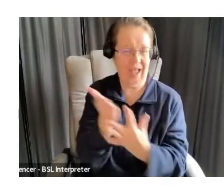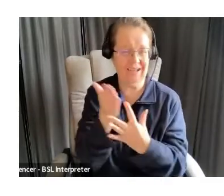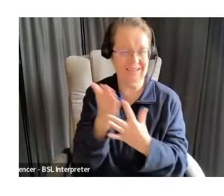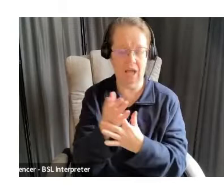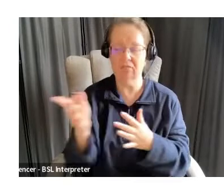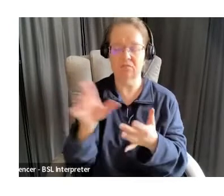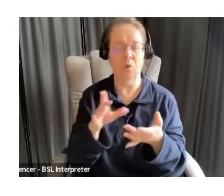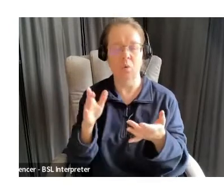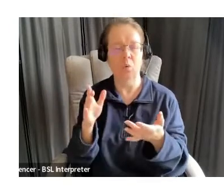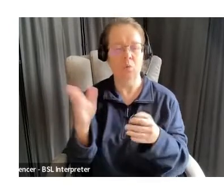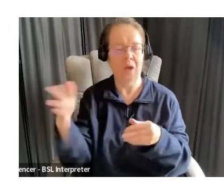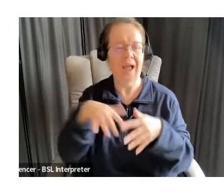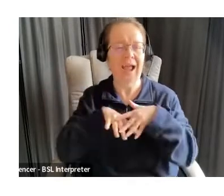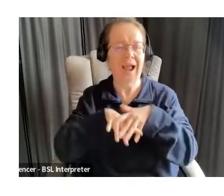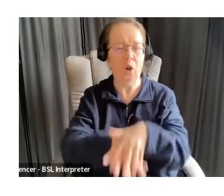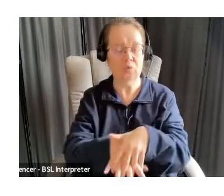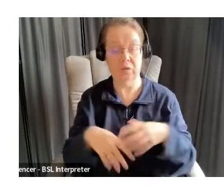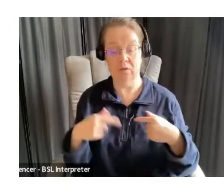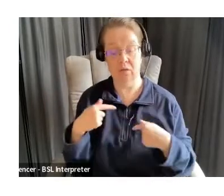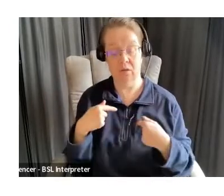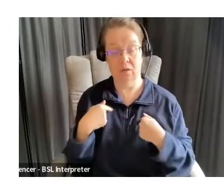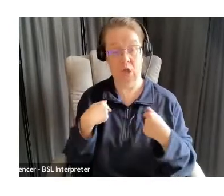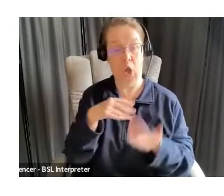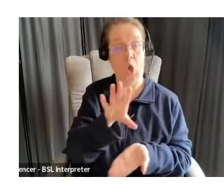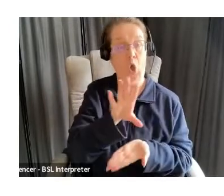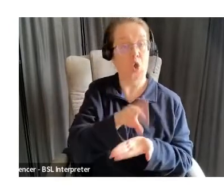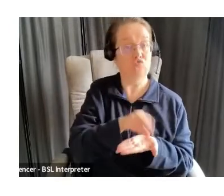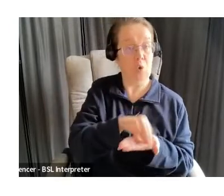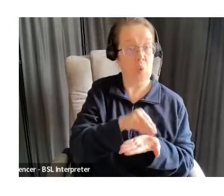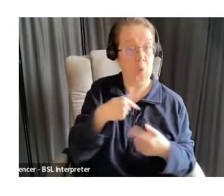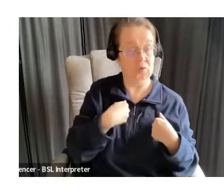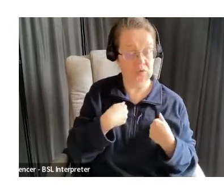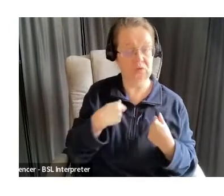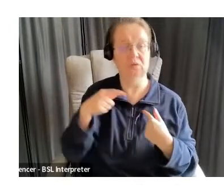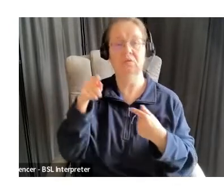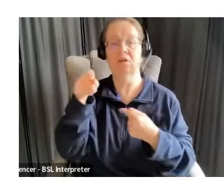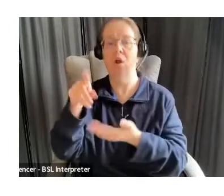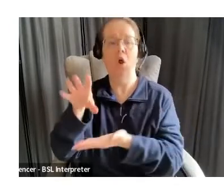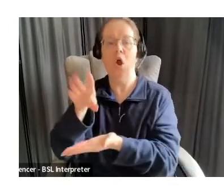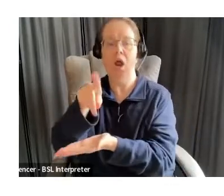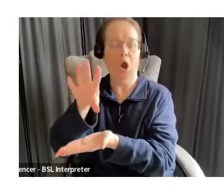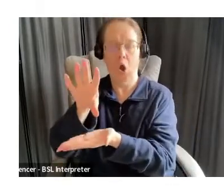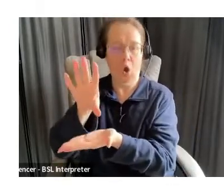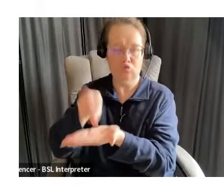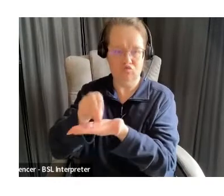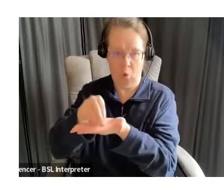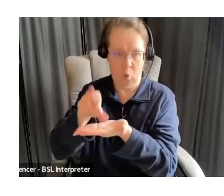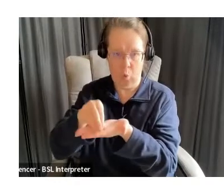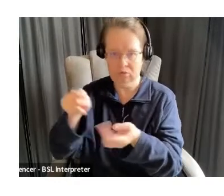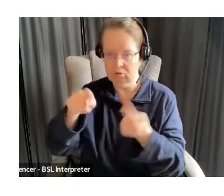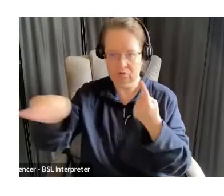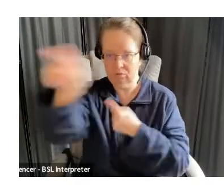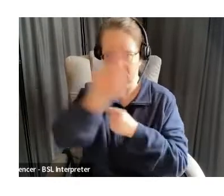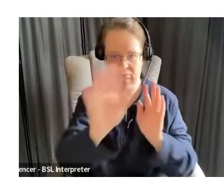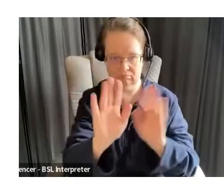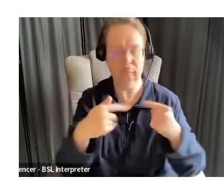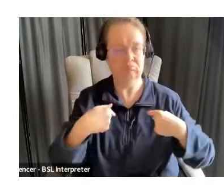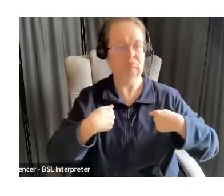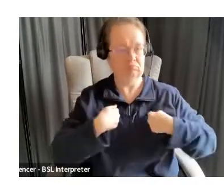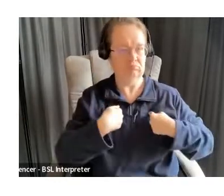inclusive. So I am recorded and Toby will be recorded, but you will not be recorded. So I just wanted to make that quite